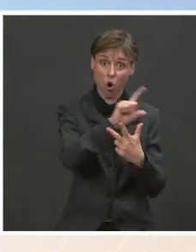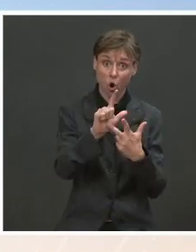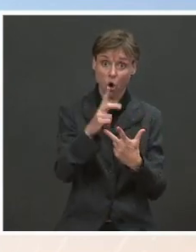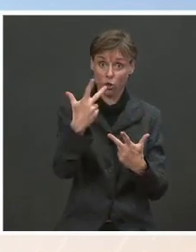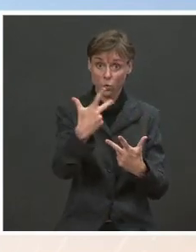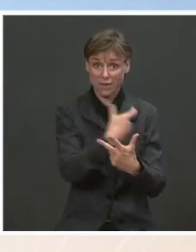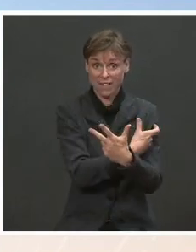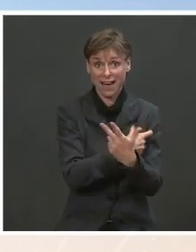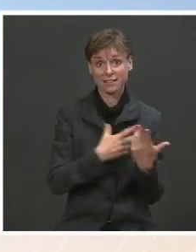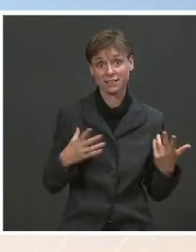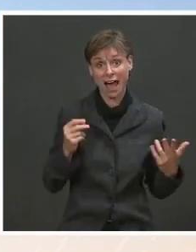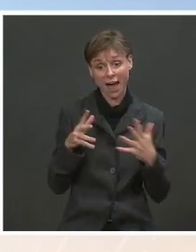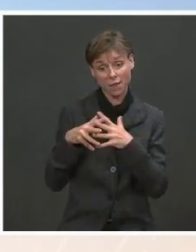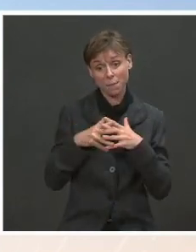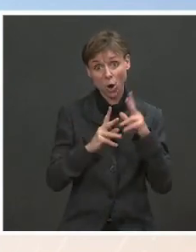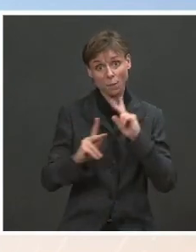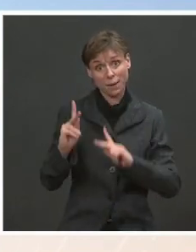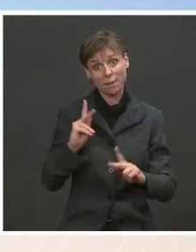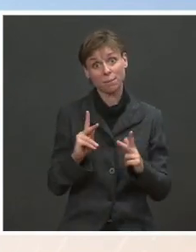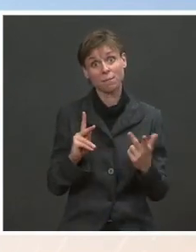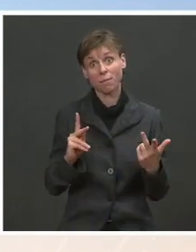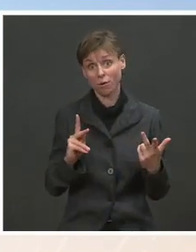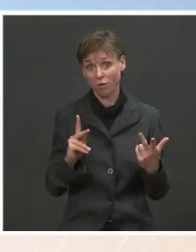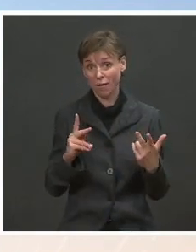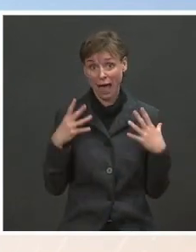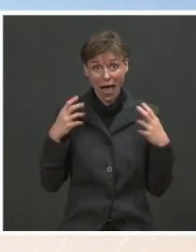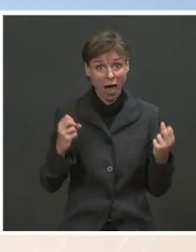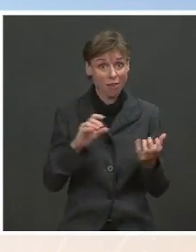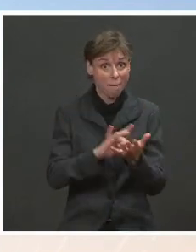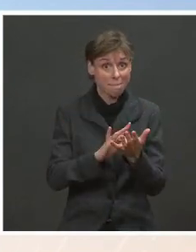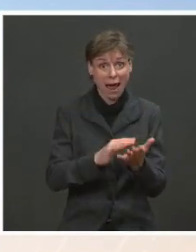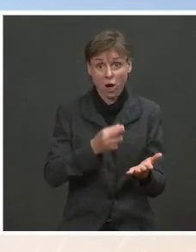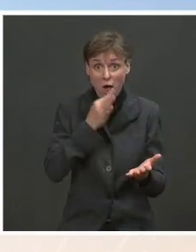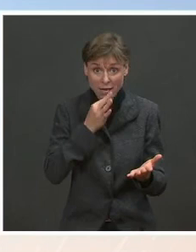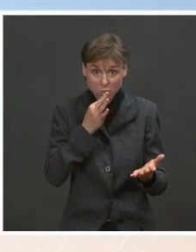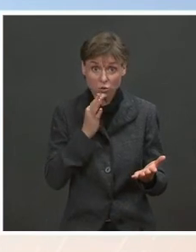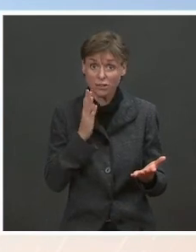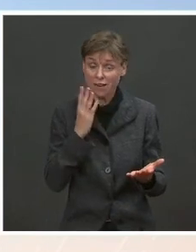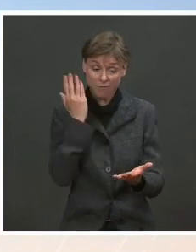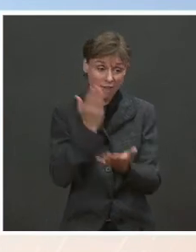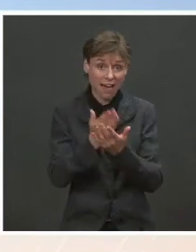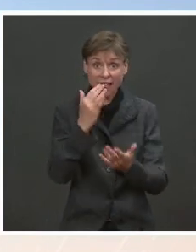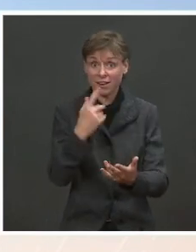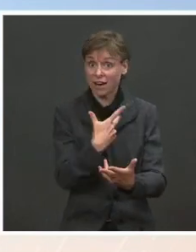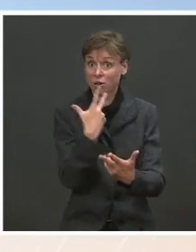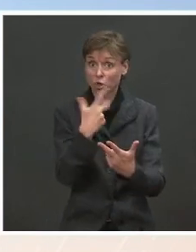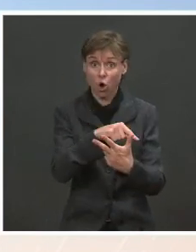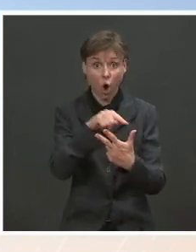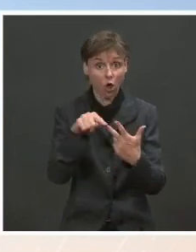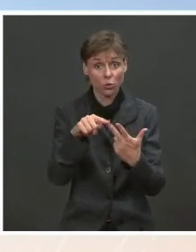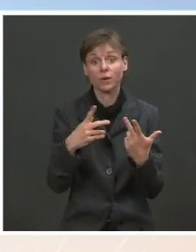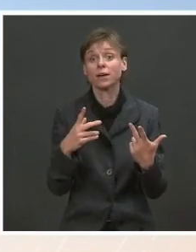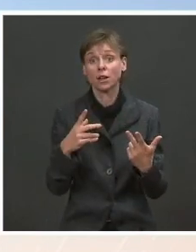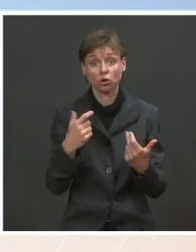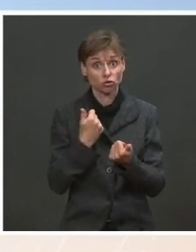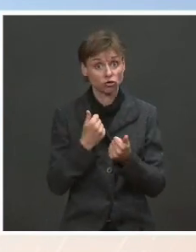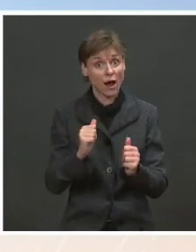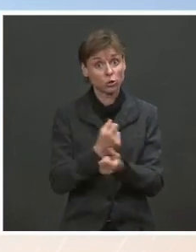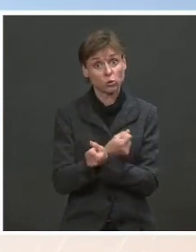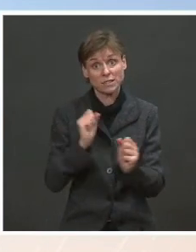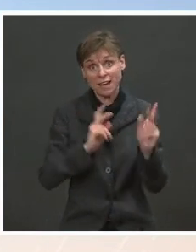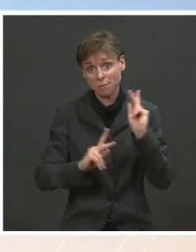been validated by health and medical experts. They're trying to save people's lives, keep people safe, and return our country to normal.